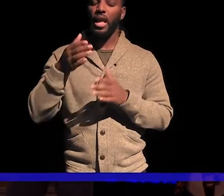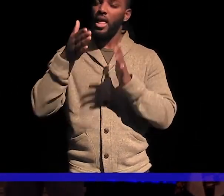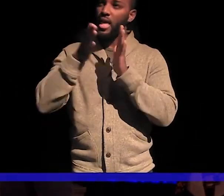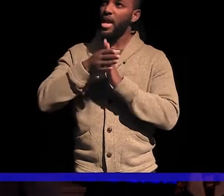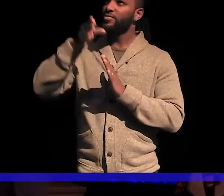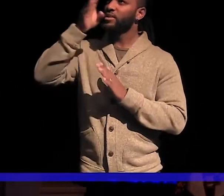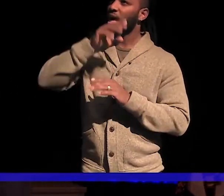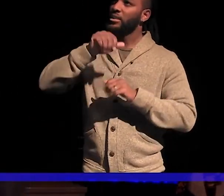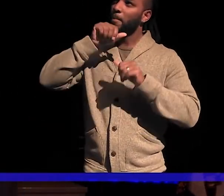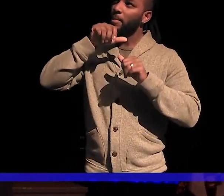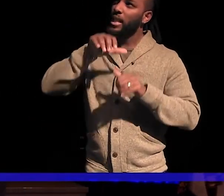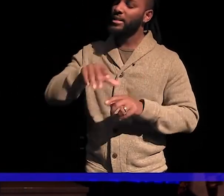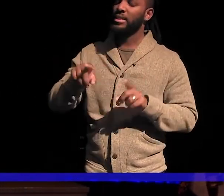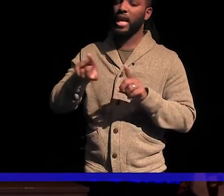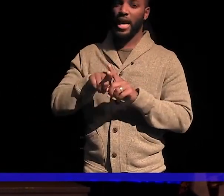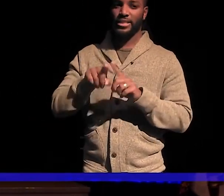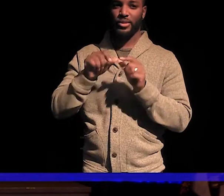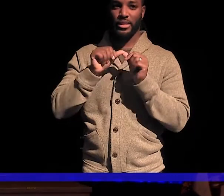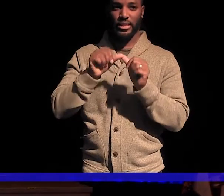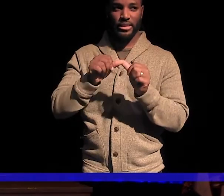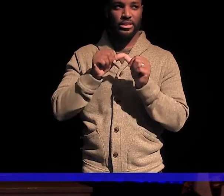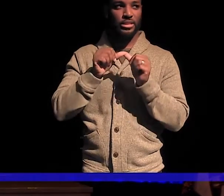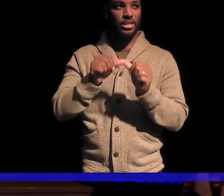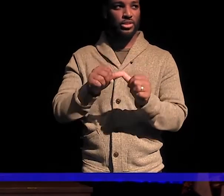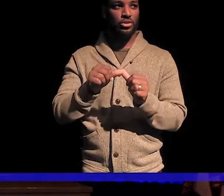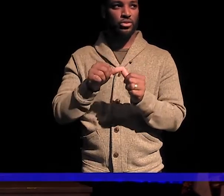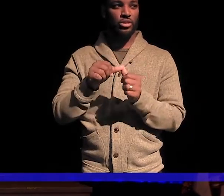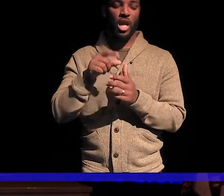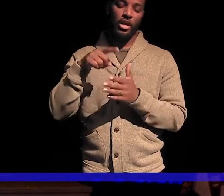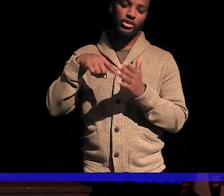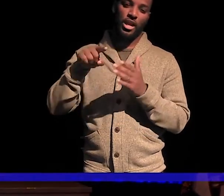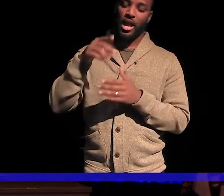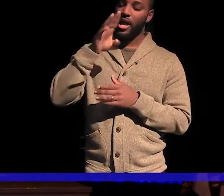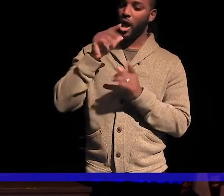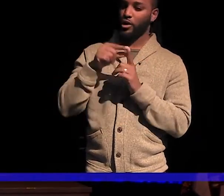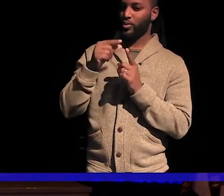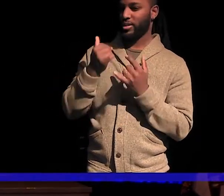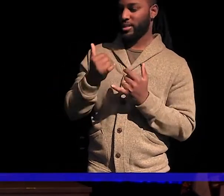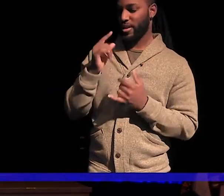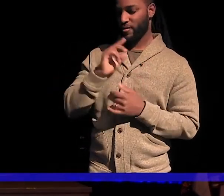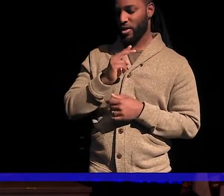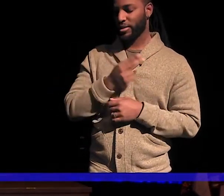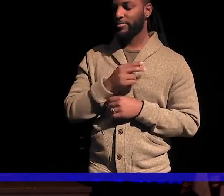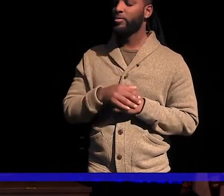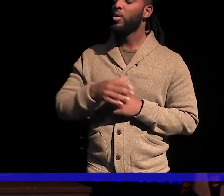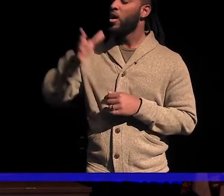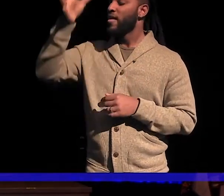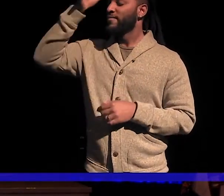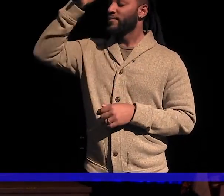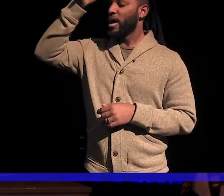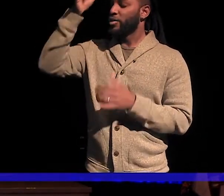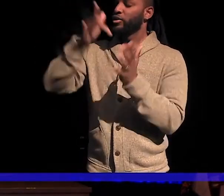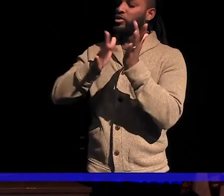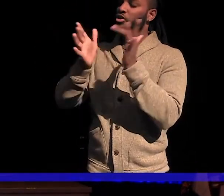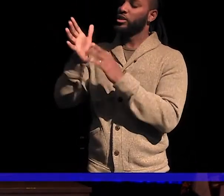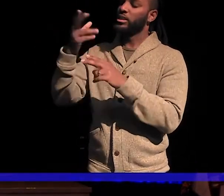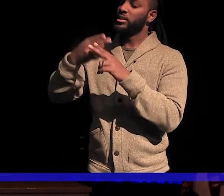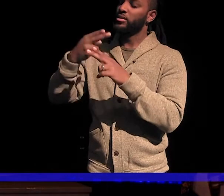blessing as we go and check out God's word today for us. So, Father, in Jesus' name, we thank